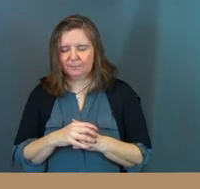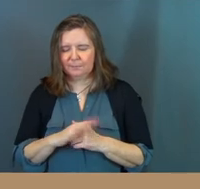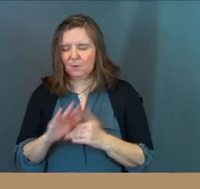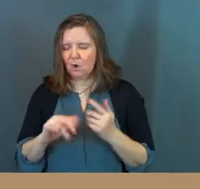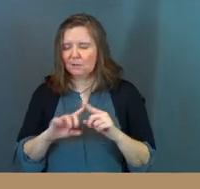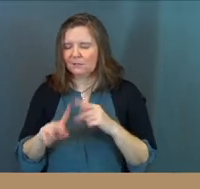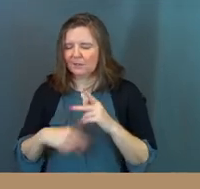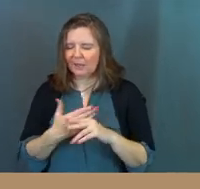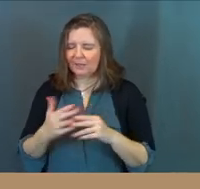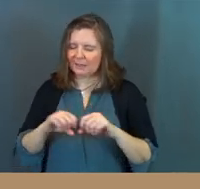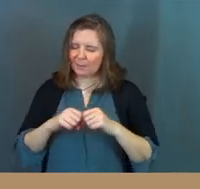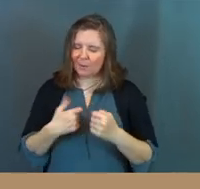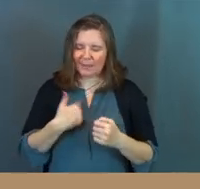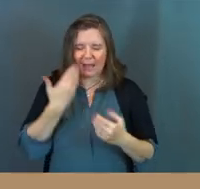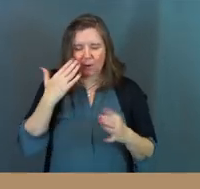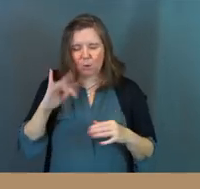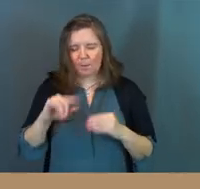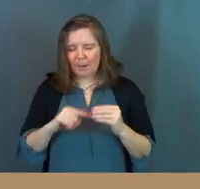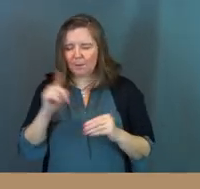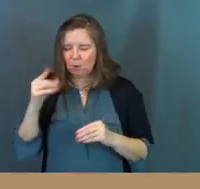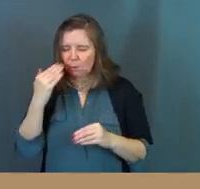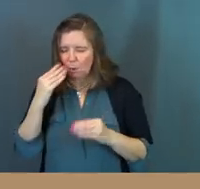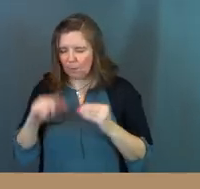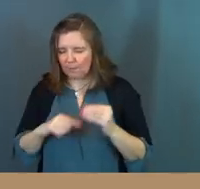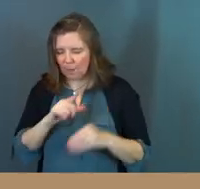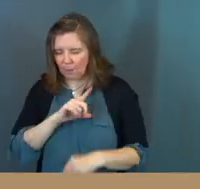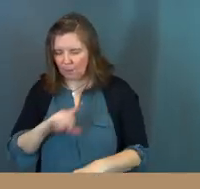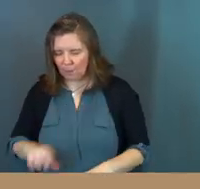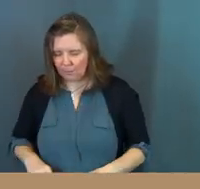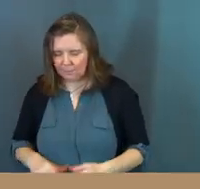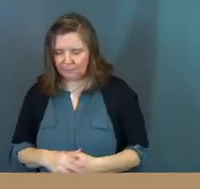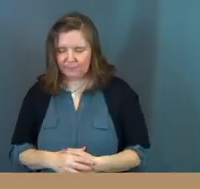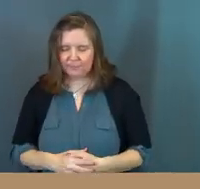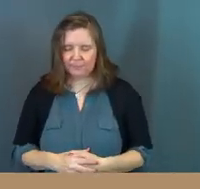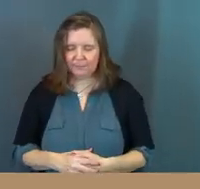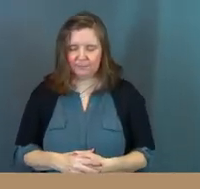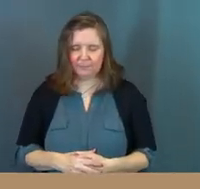There's all kinds of things that are broken that I don't know about, but you know about, Lord.